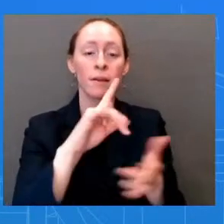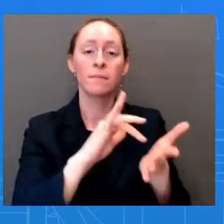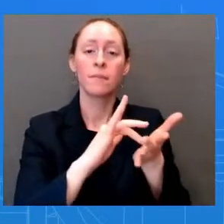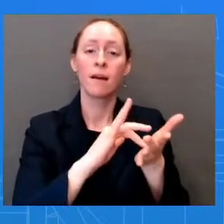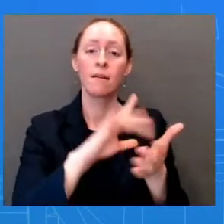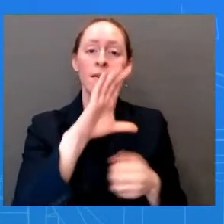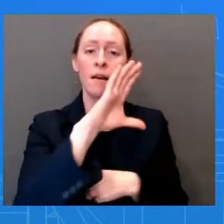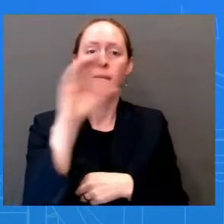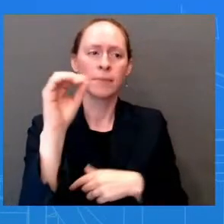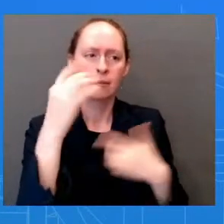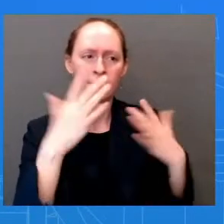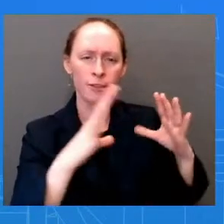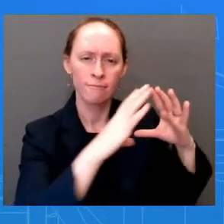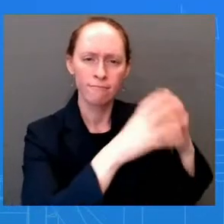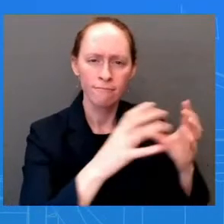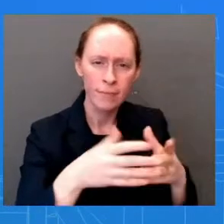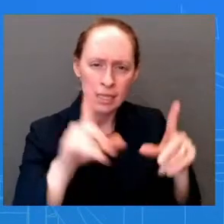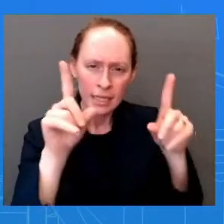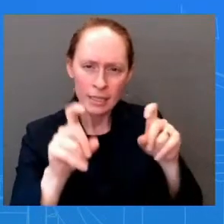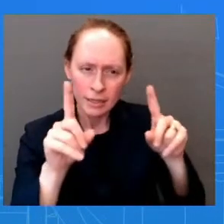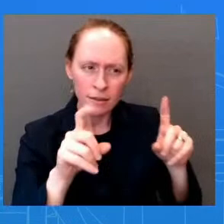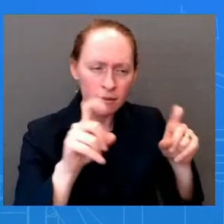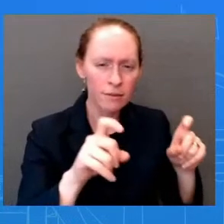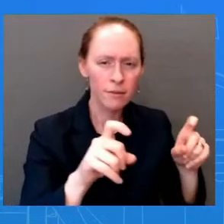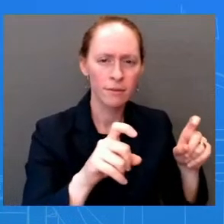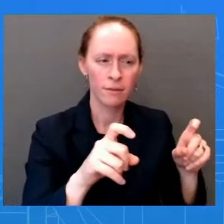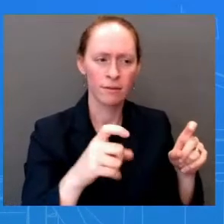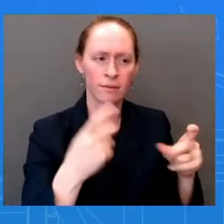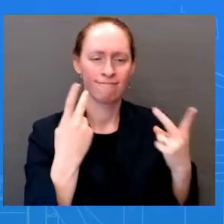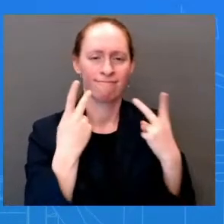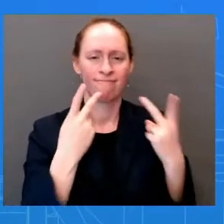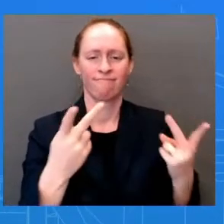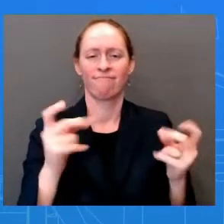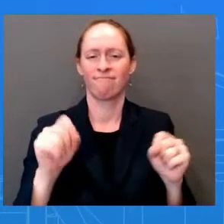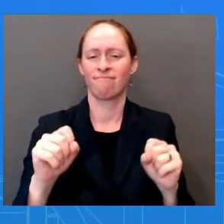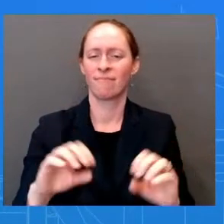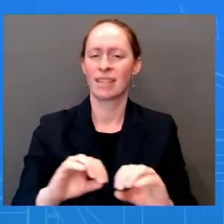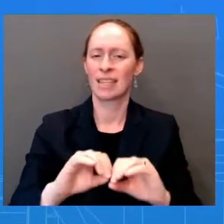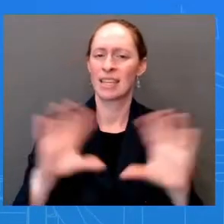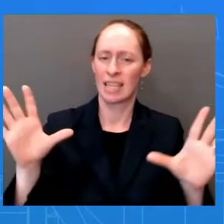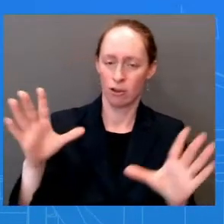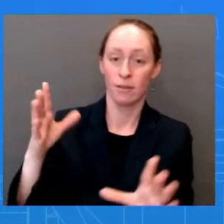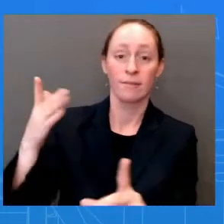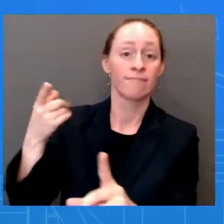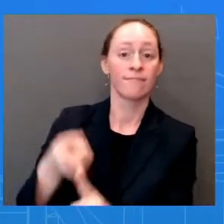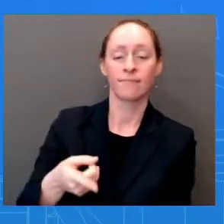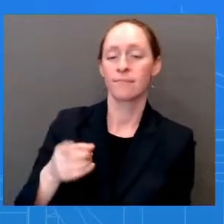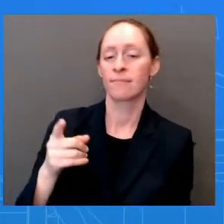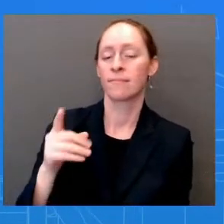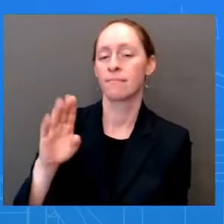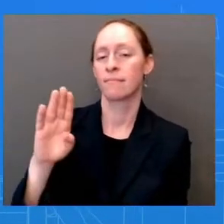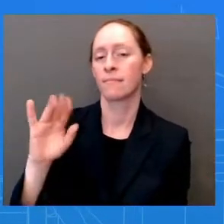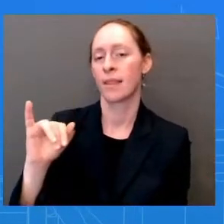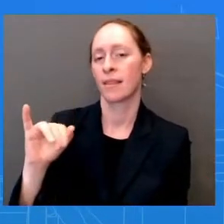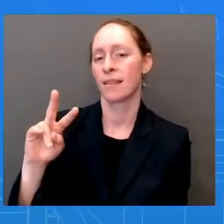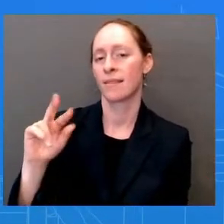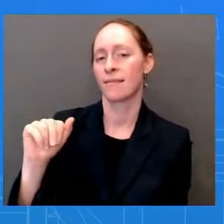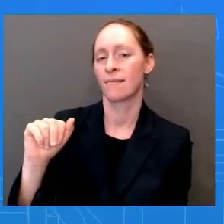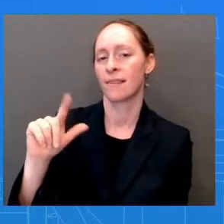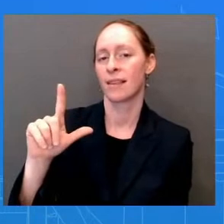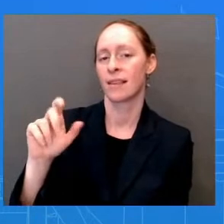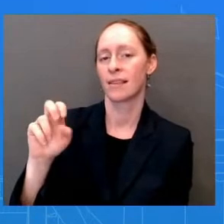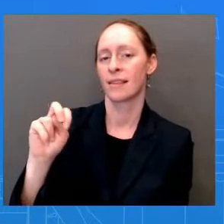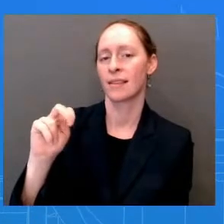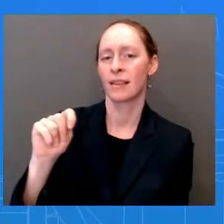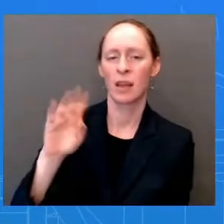BA.4/5 bivalent booster, what we refer to as the updated vaccine, clearly induces a better